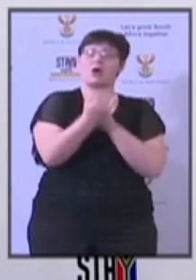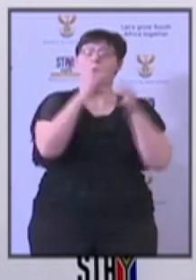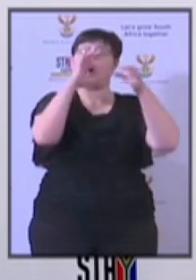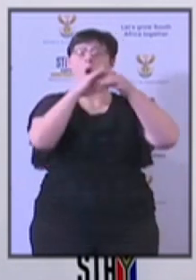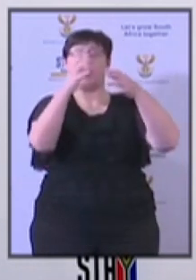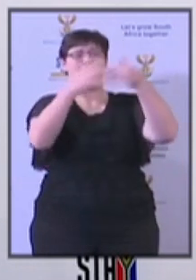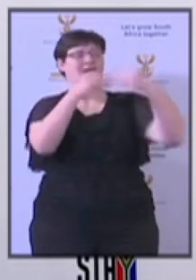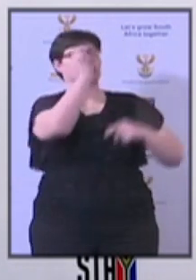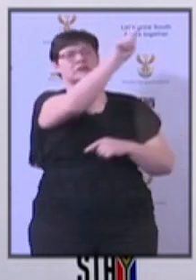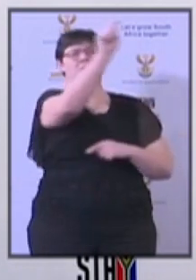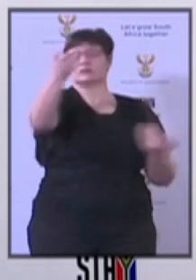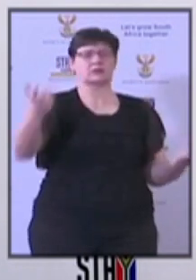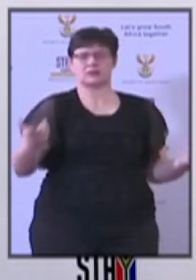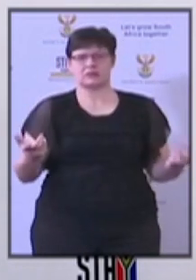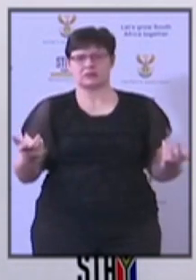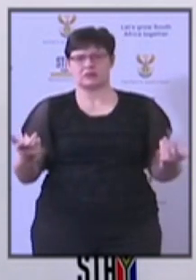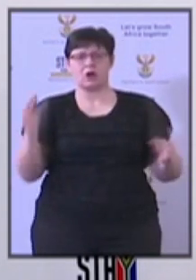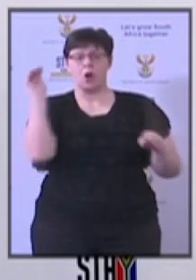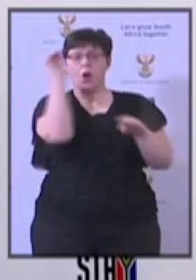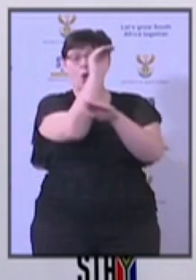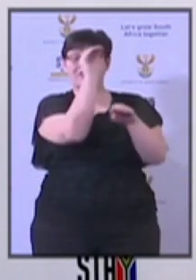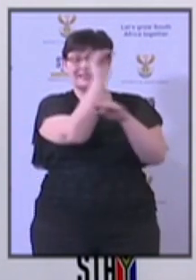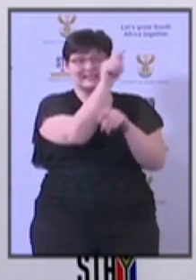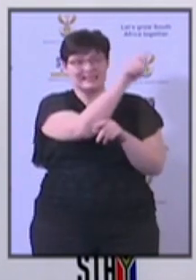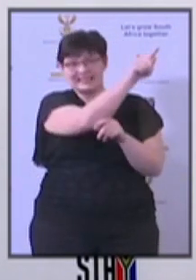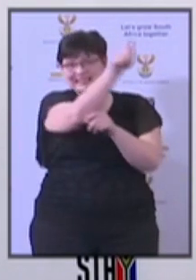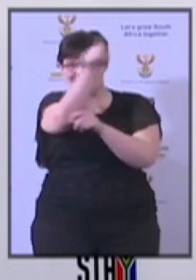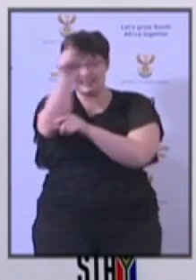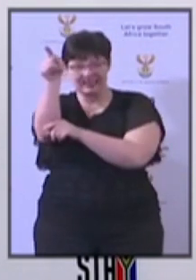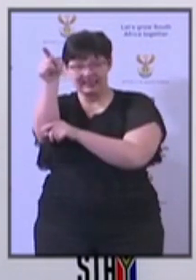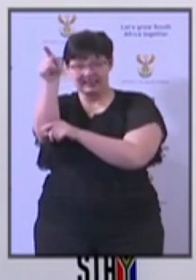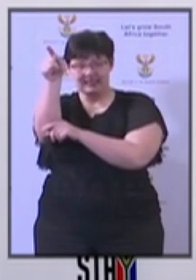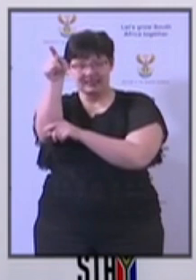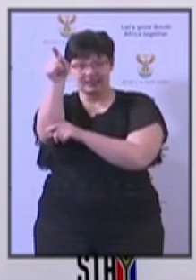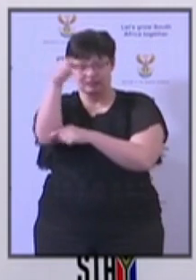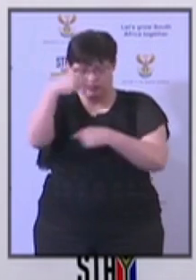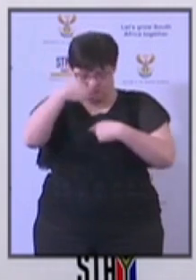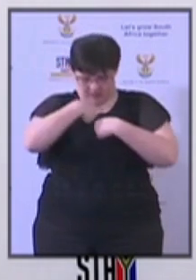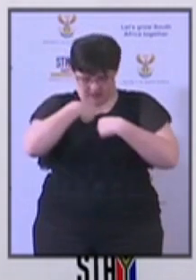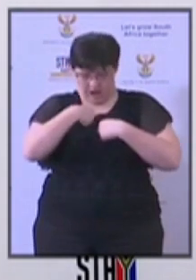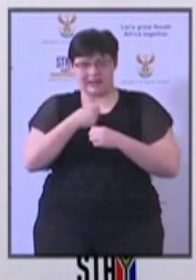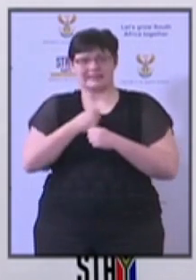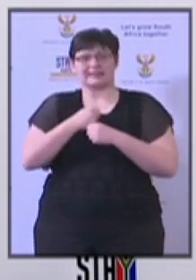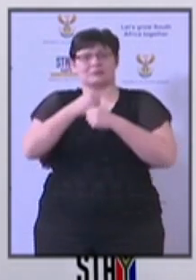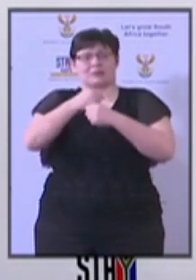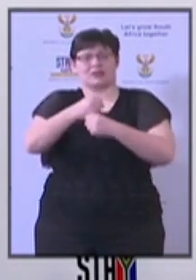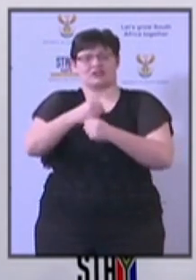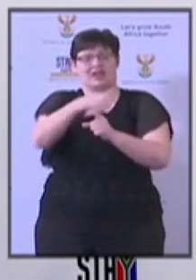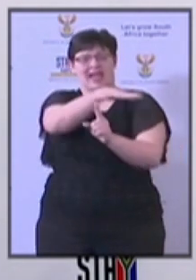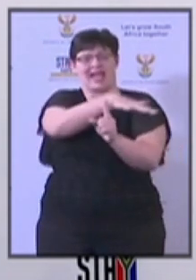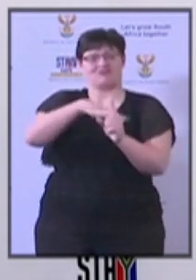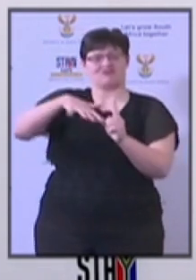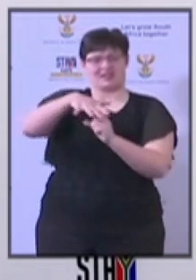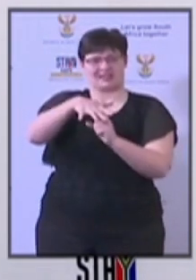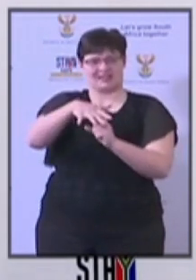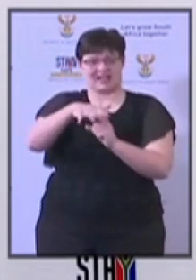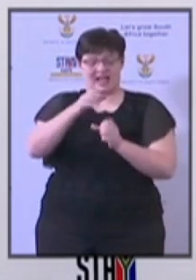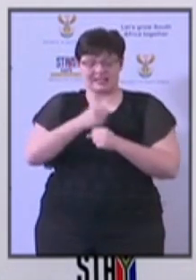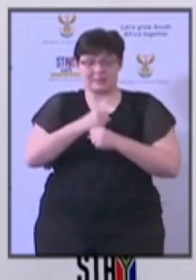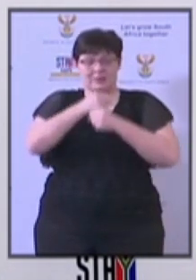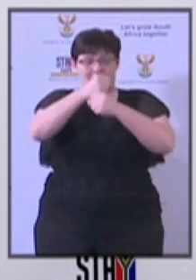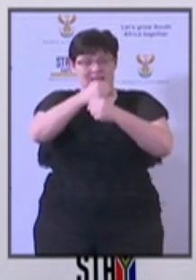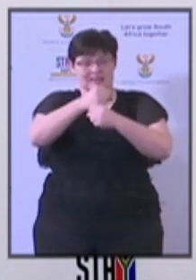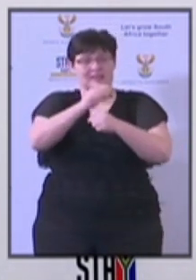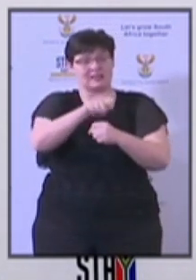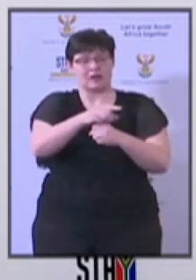offices. All the Home Affairs offices overseas are in our diplomatic missions. And as you know, diplomatic missions